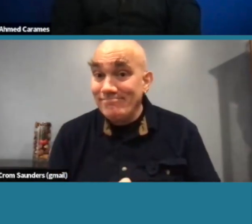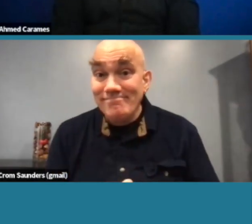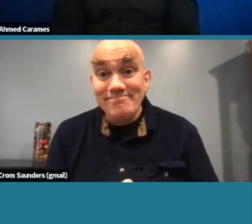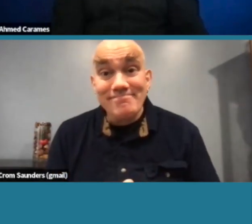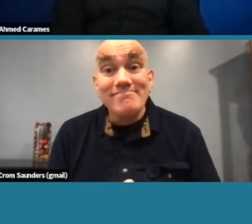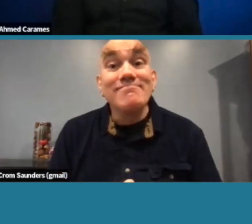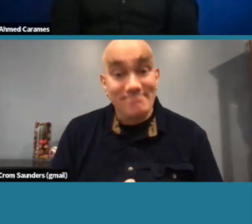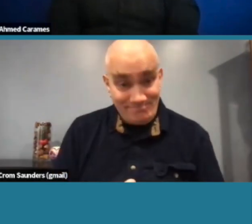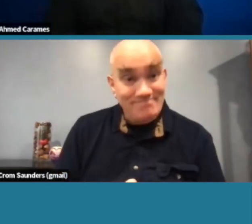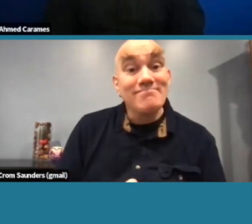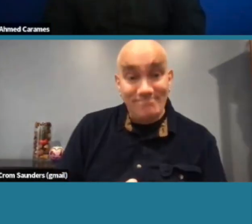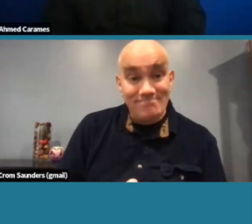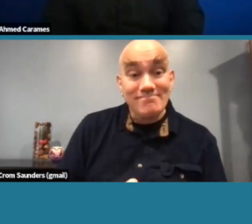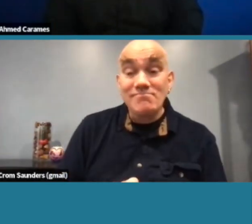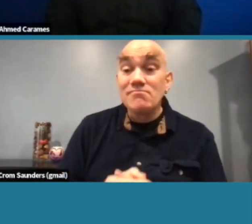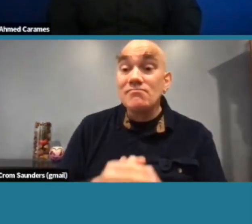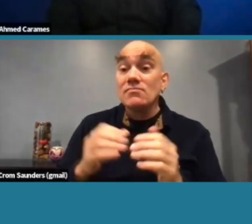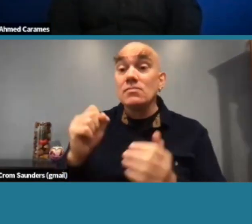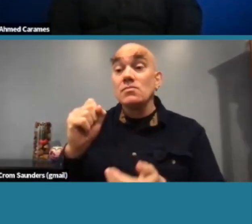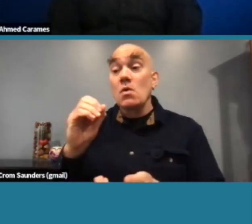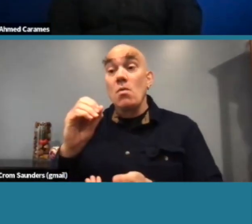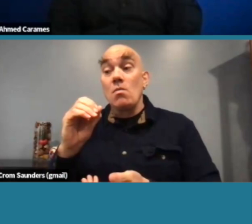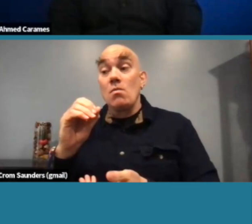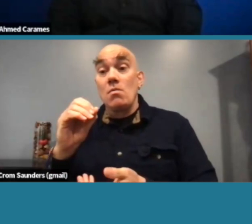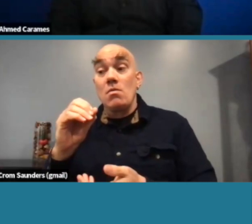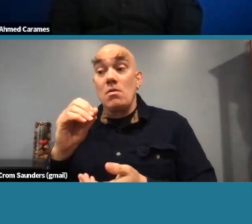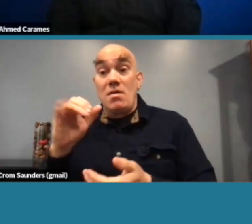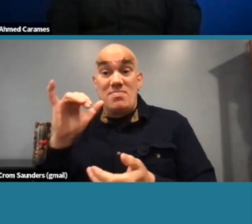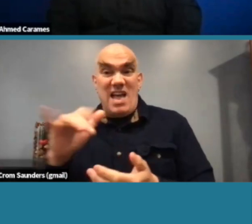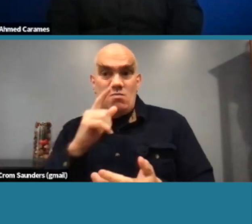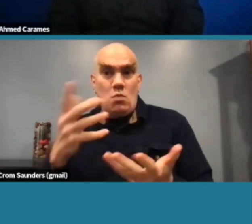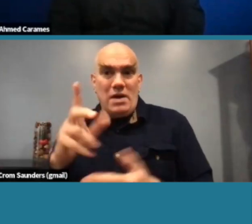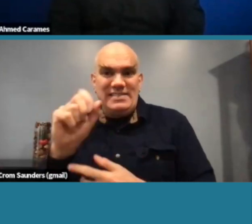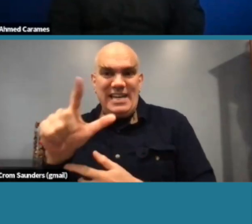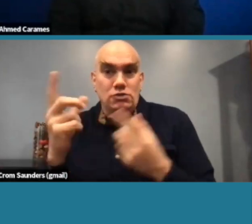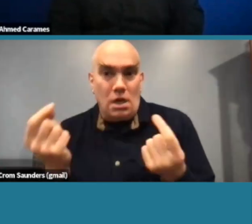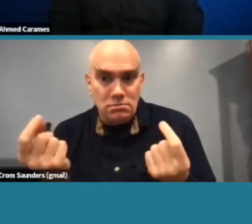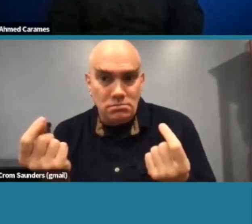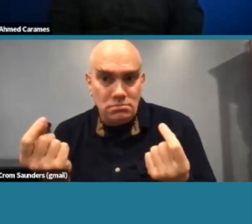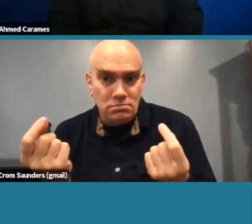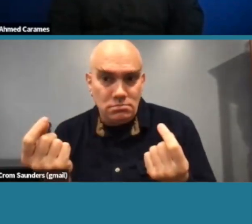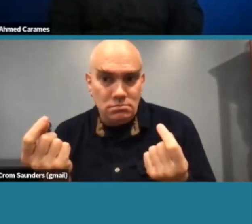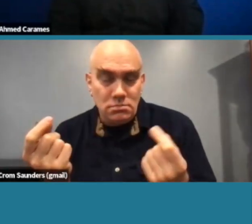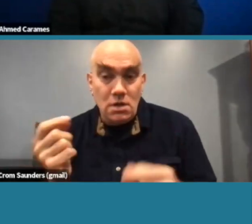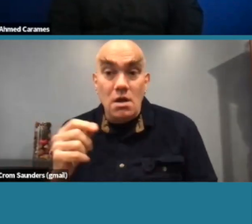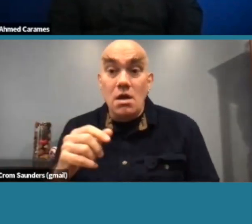Okay, so these are all roles that are incorporated in the work of a DASL.